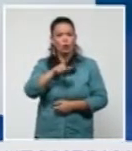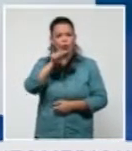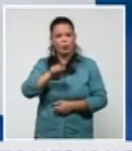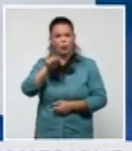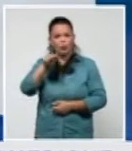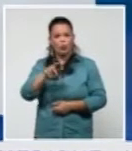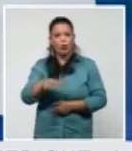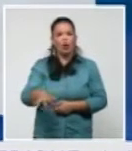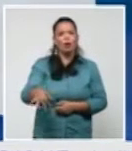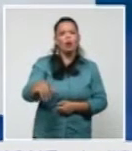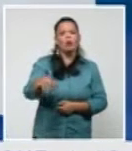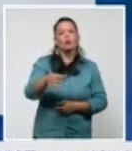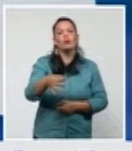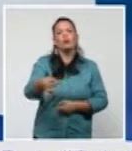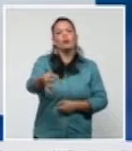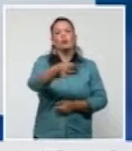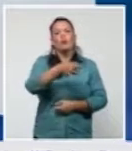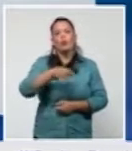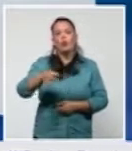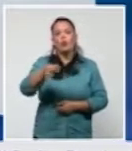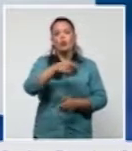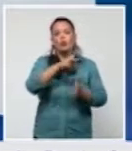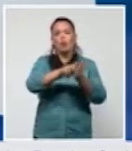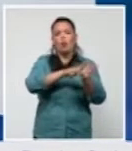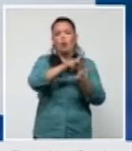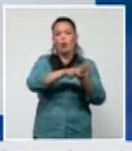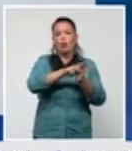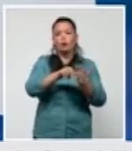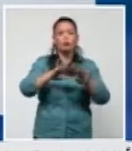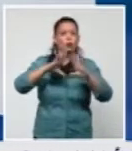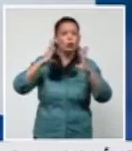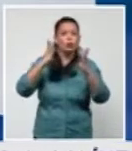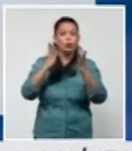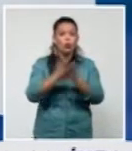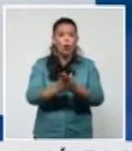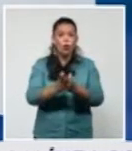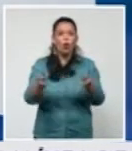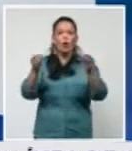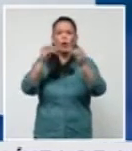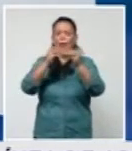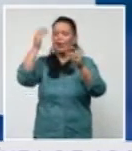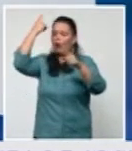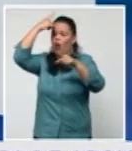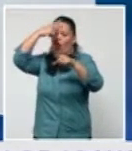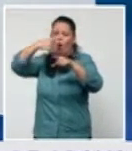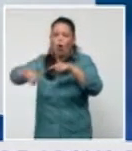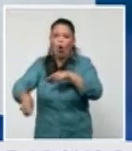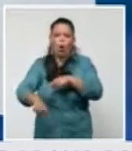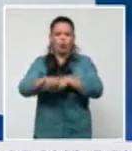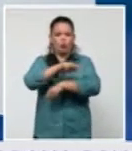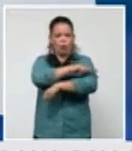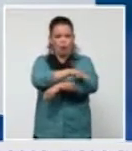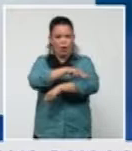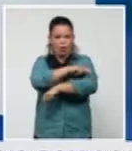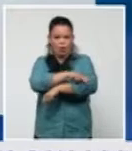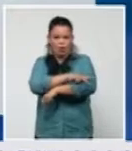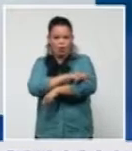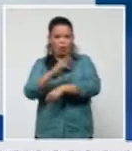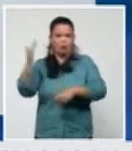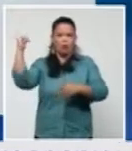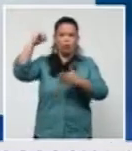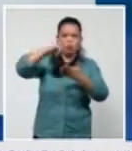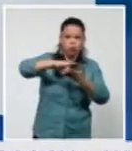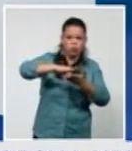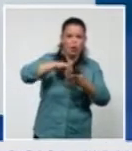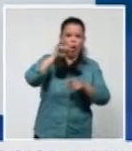1, and Sancti Spiritus with 1 case. Meanwhile, the 11 imported cases from Ciego de Ávila